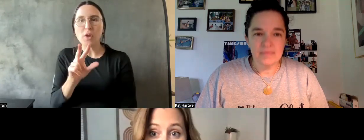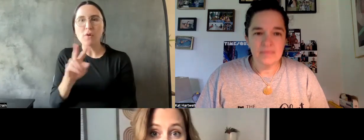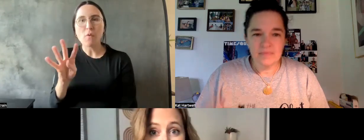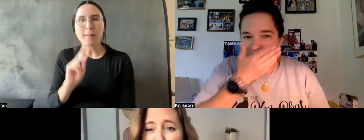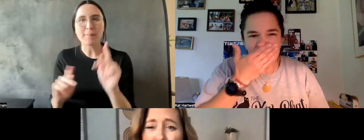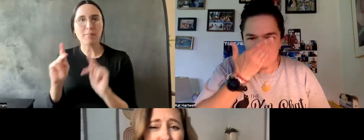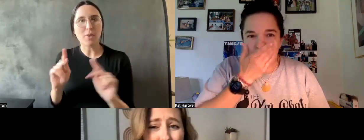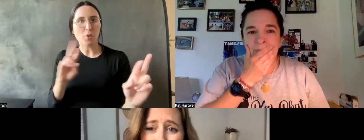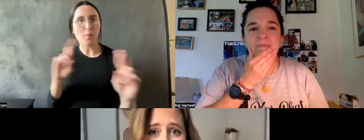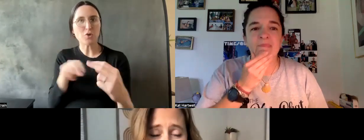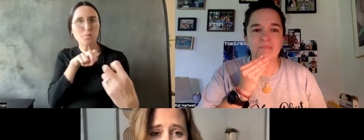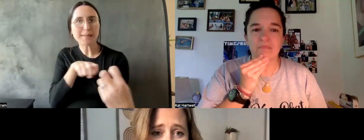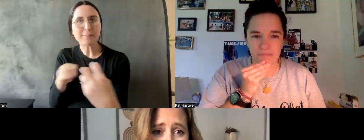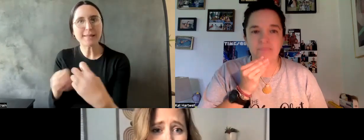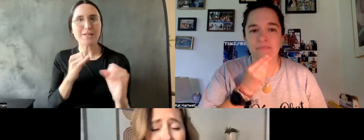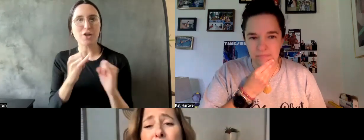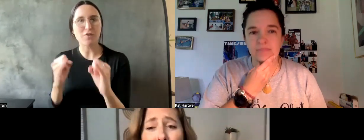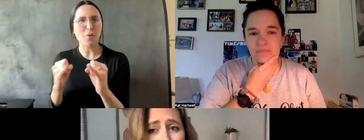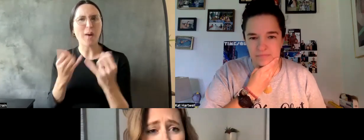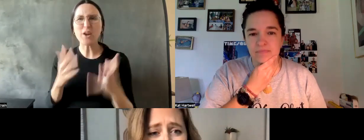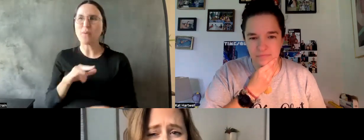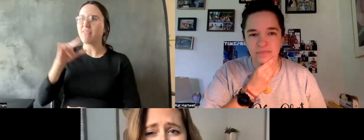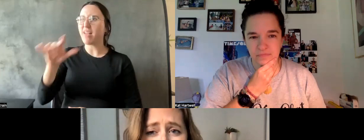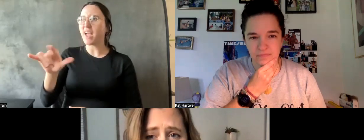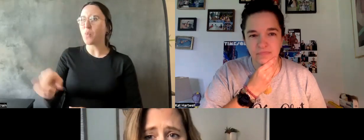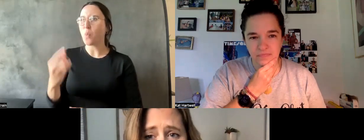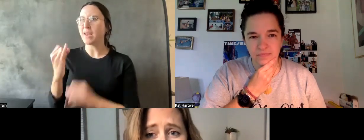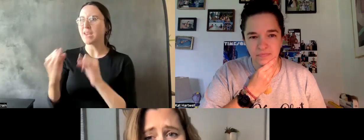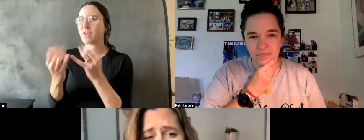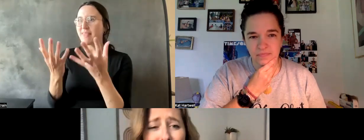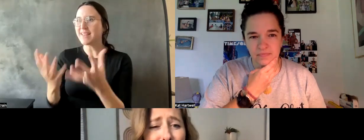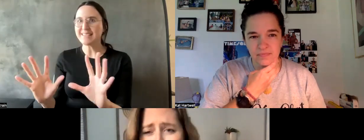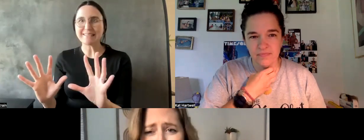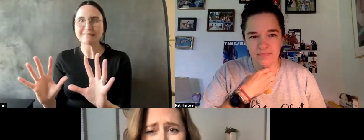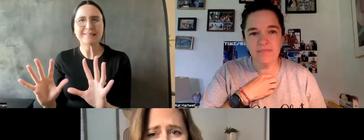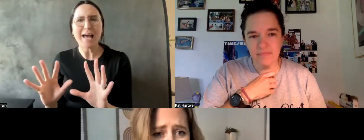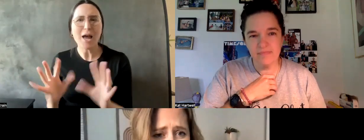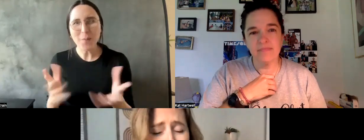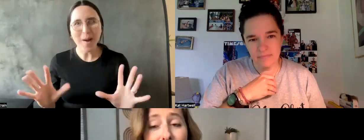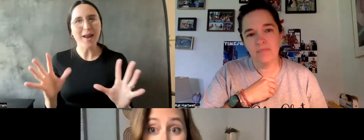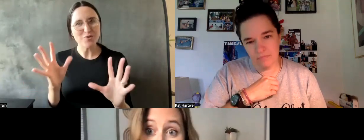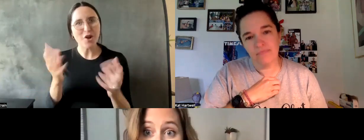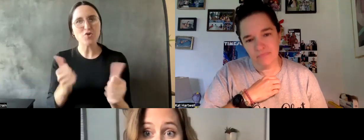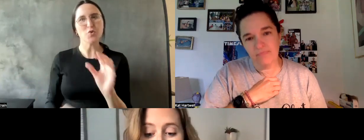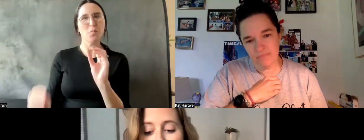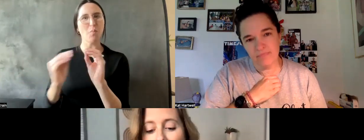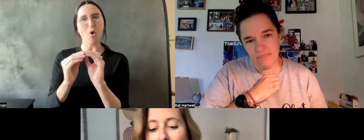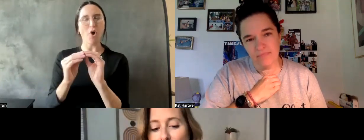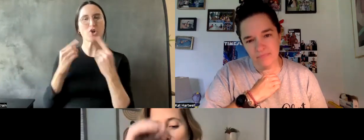going on, that don't have personal things going on, and will let me come into their house can be very difficult. I've gotten